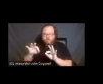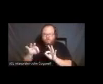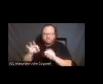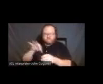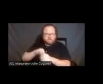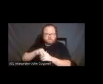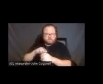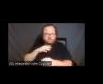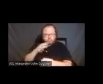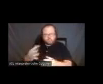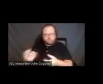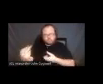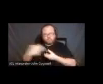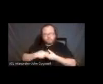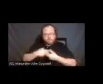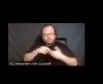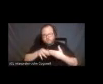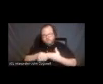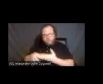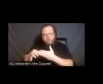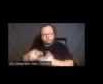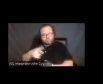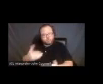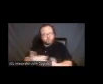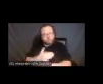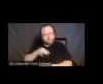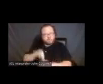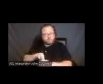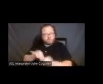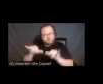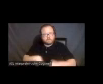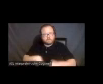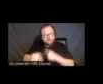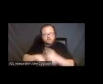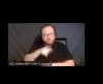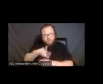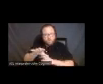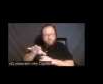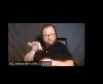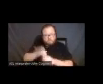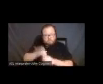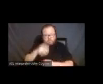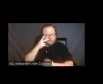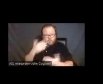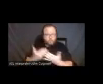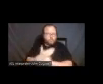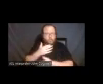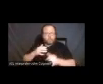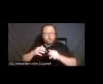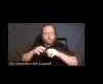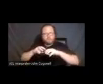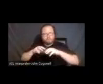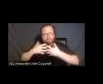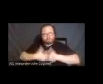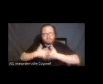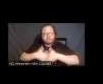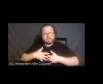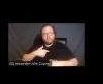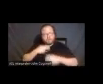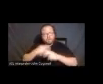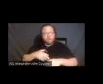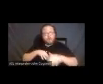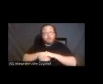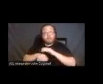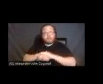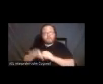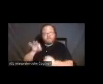as we guide you through our new voting system. When going to your polling place, you may see this new machine. We call it an Accessible Voting Unit,